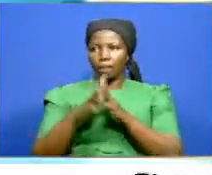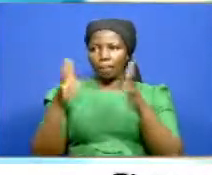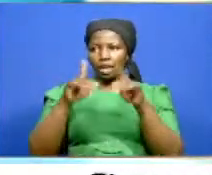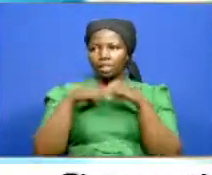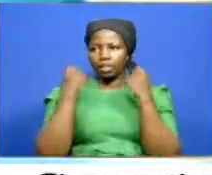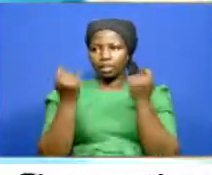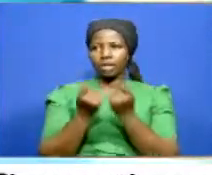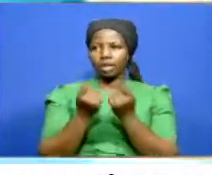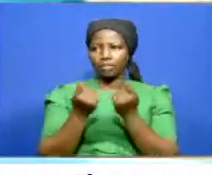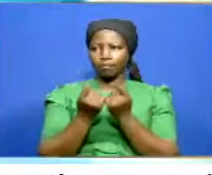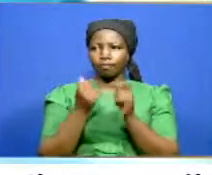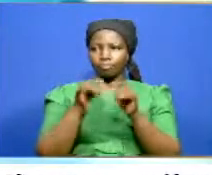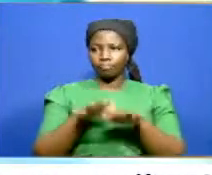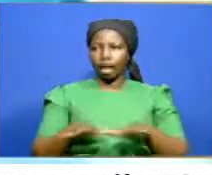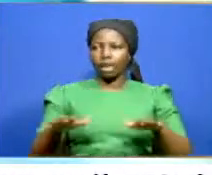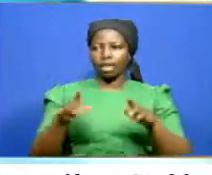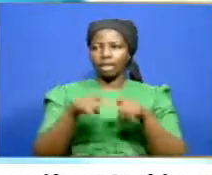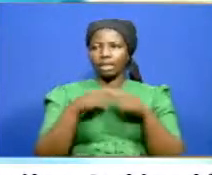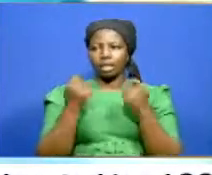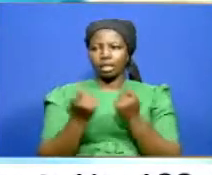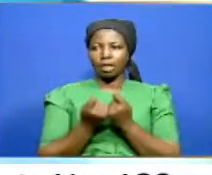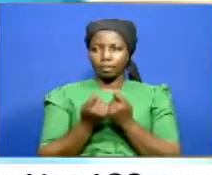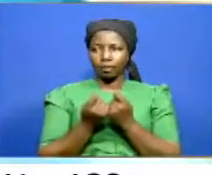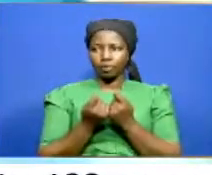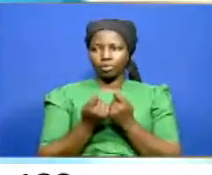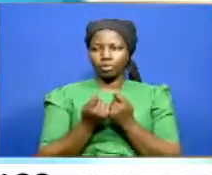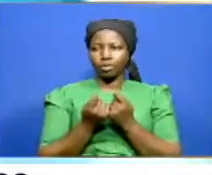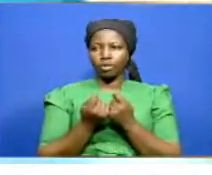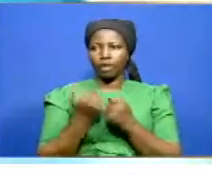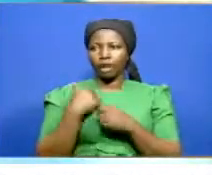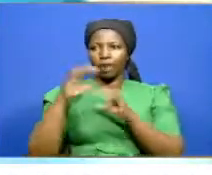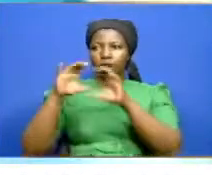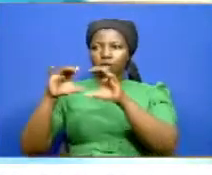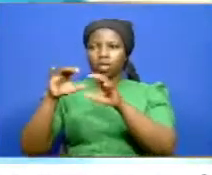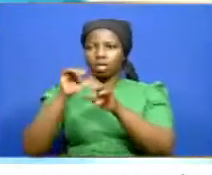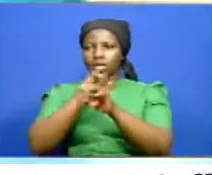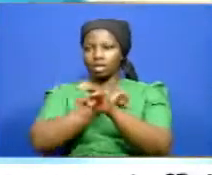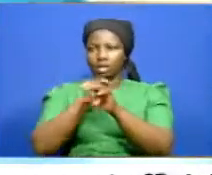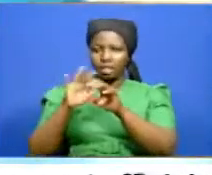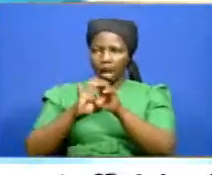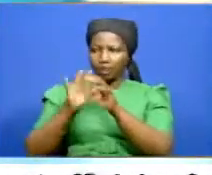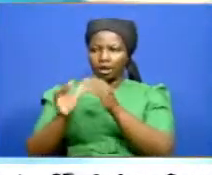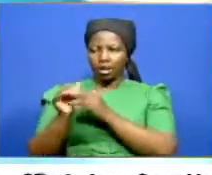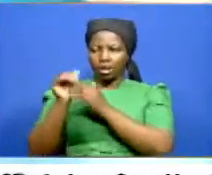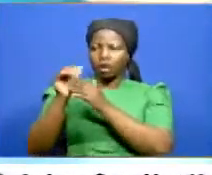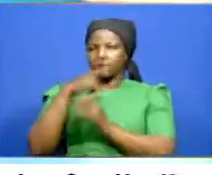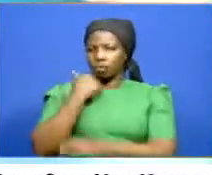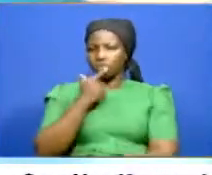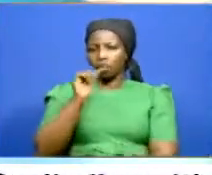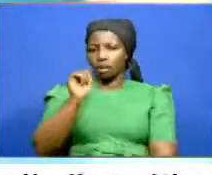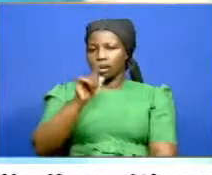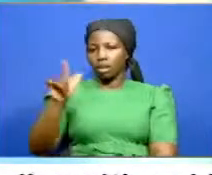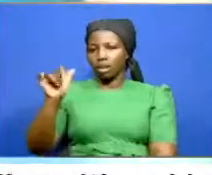that. We, the coaching staff, we're being led by our technical director, Mr. Ryan, all the way from Ireland. I